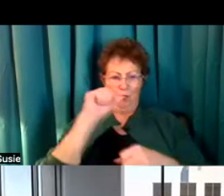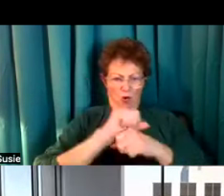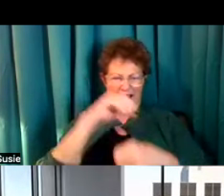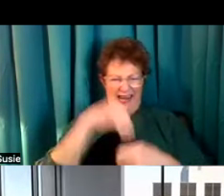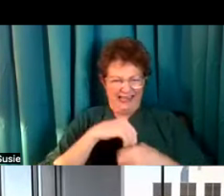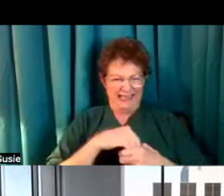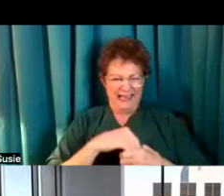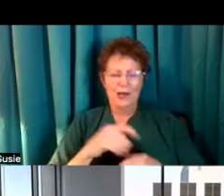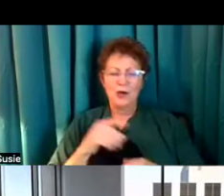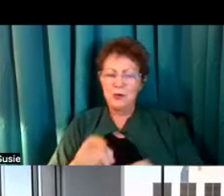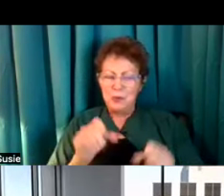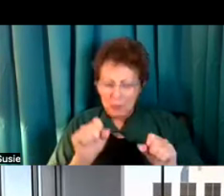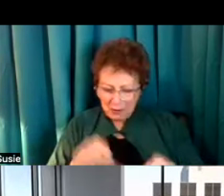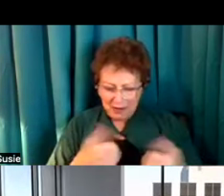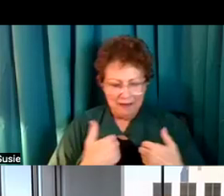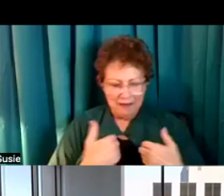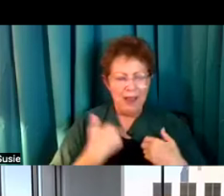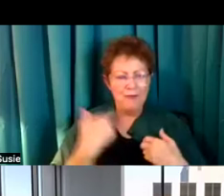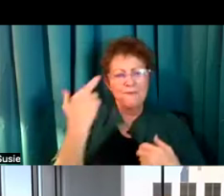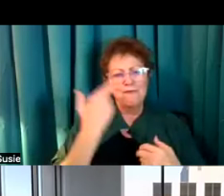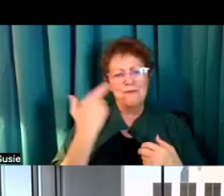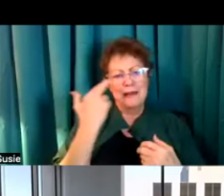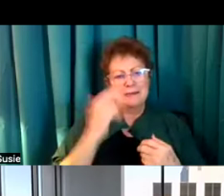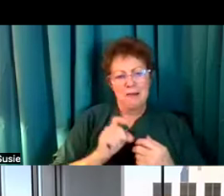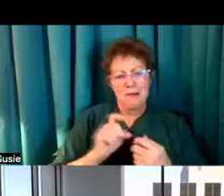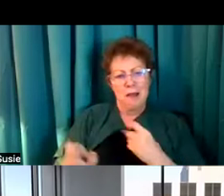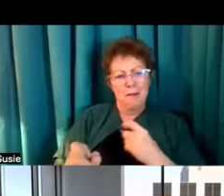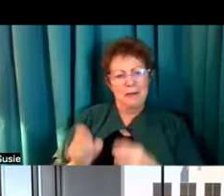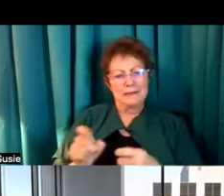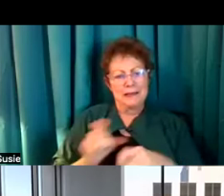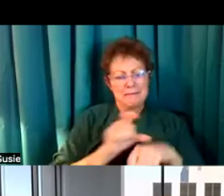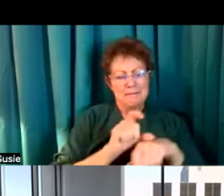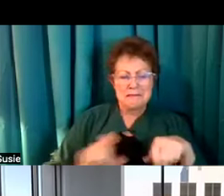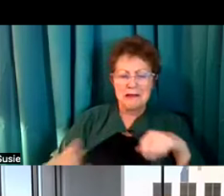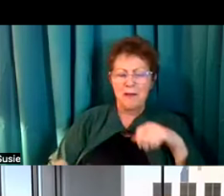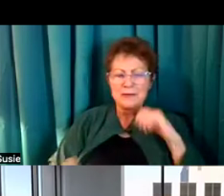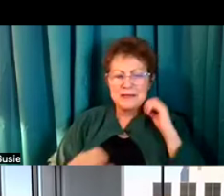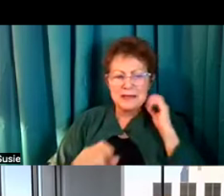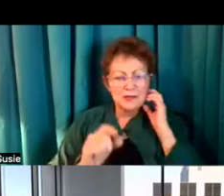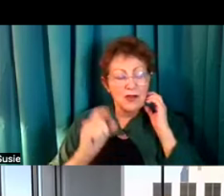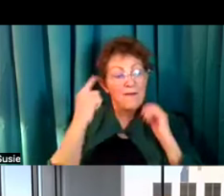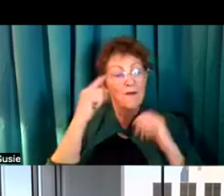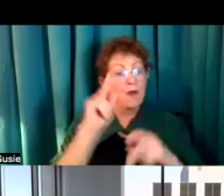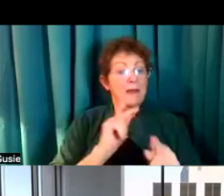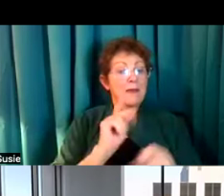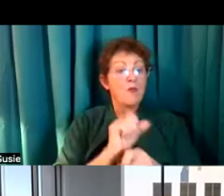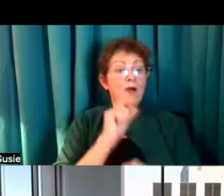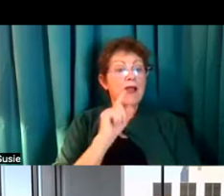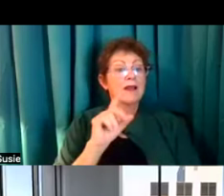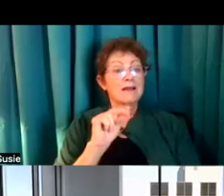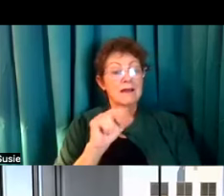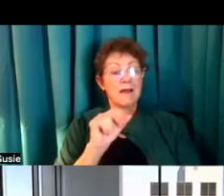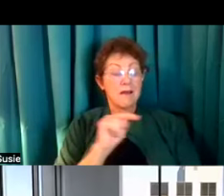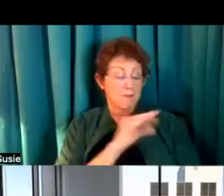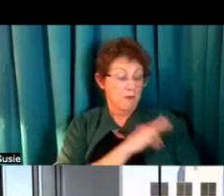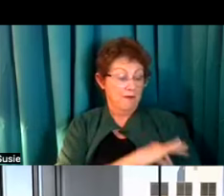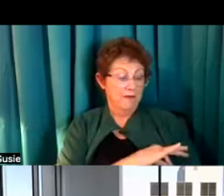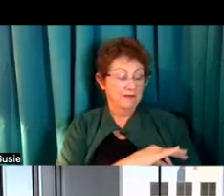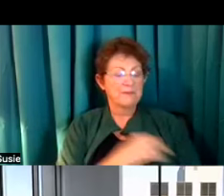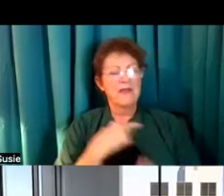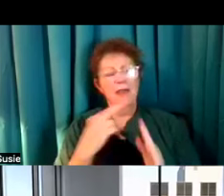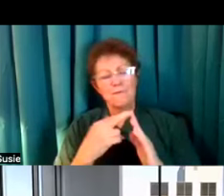you can have reasonable compensation for the people working at the nonprofit. There are rules